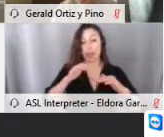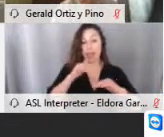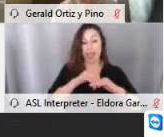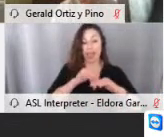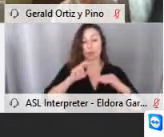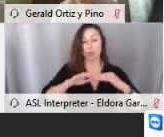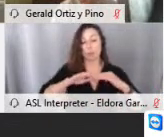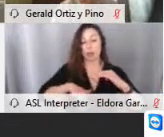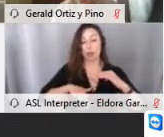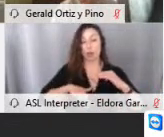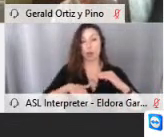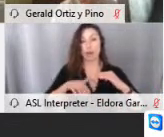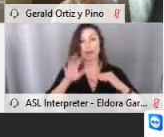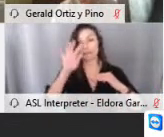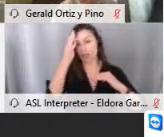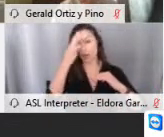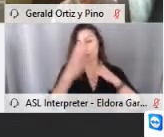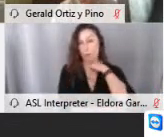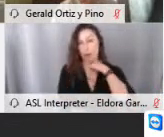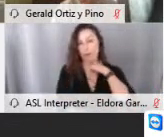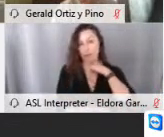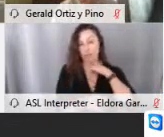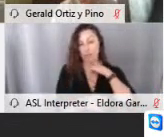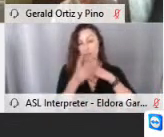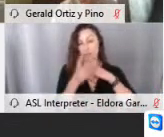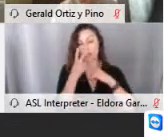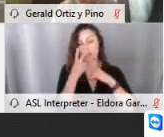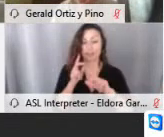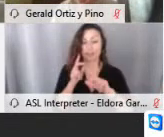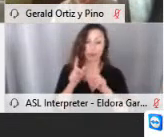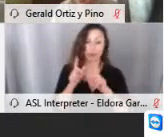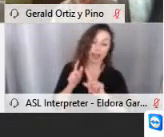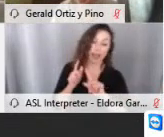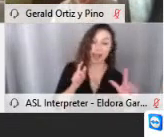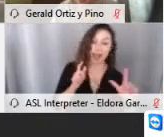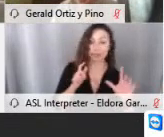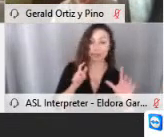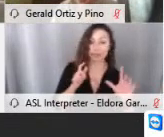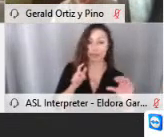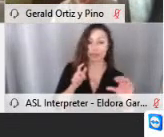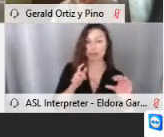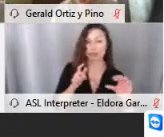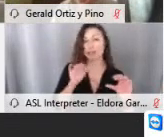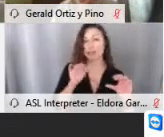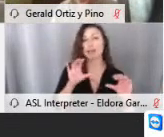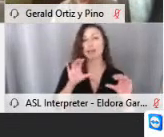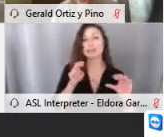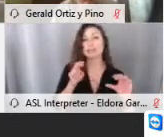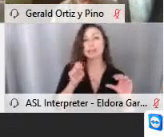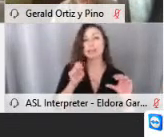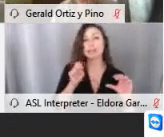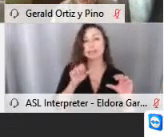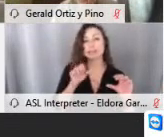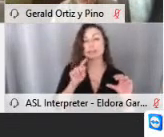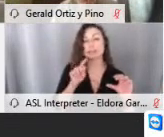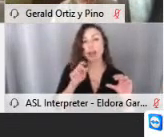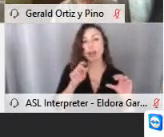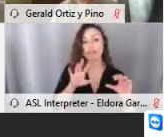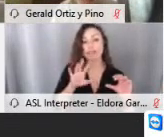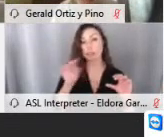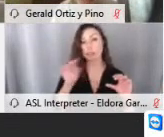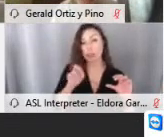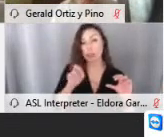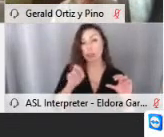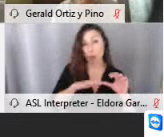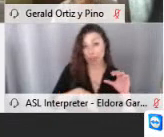federal poverty limit. And so you can see way over to the left, those will be all the census tracts where 5% or less of